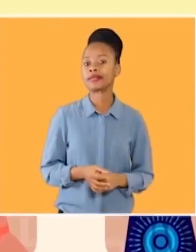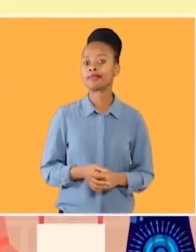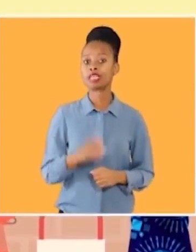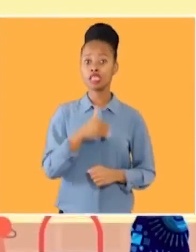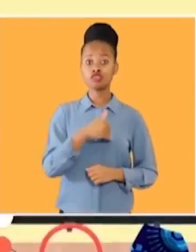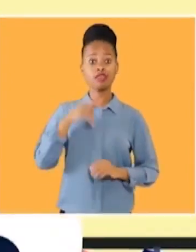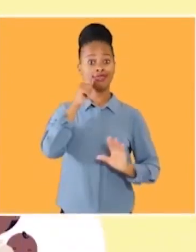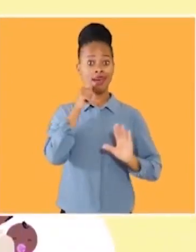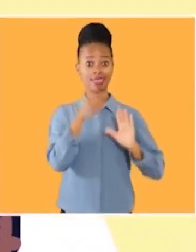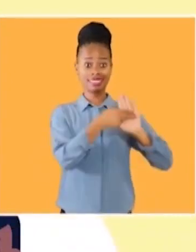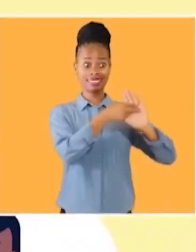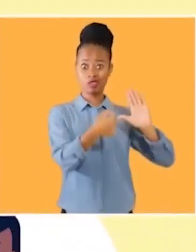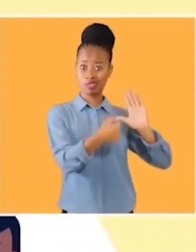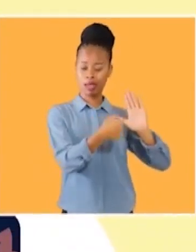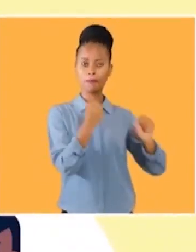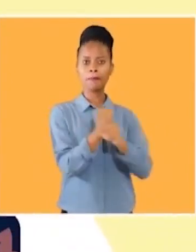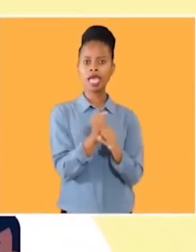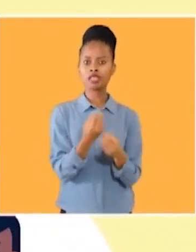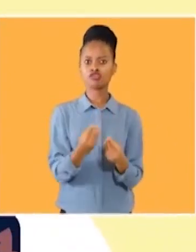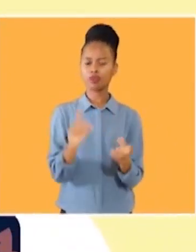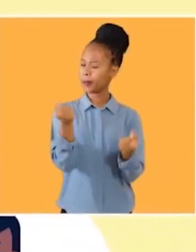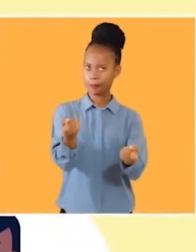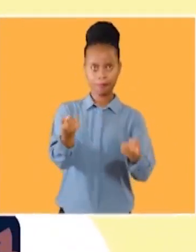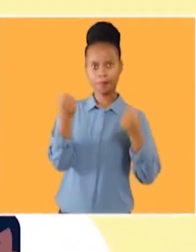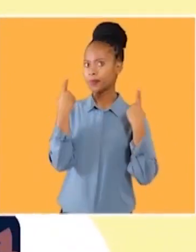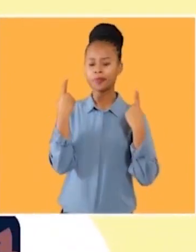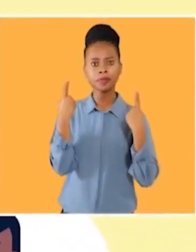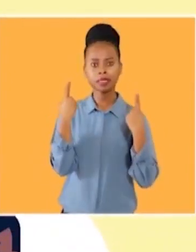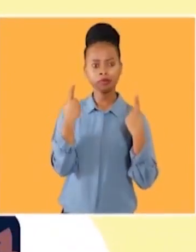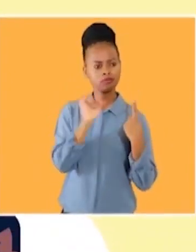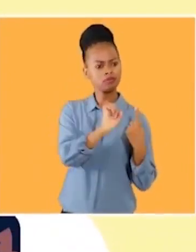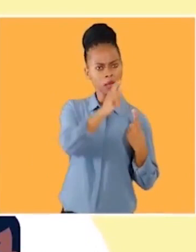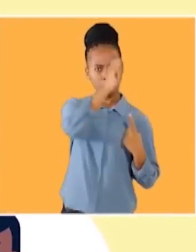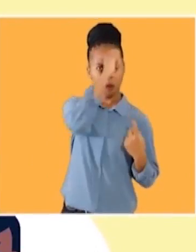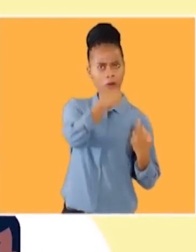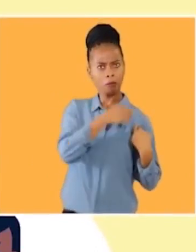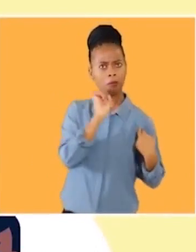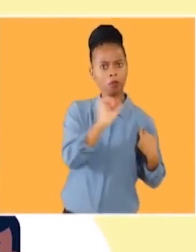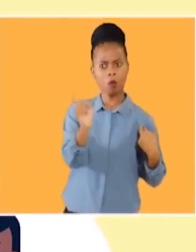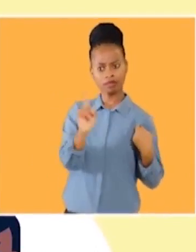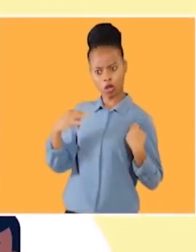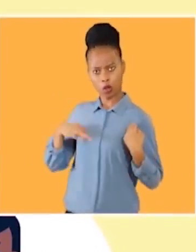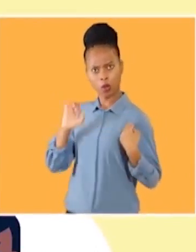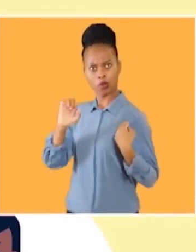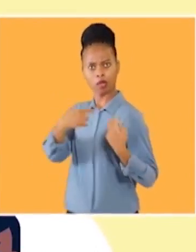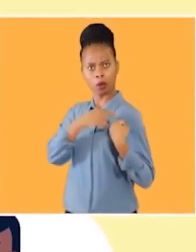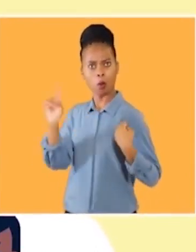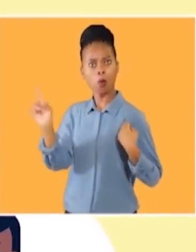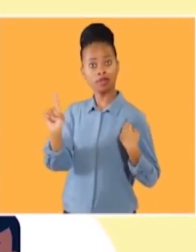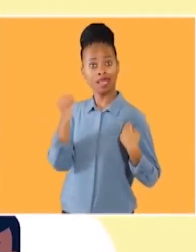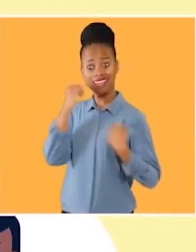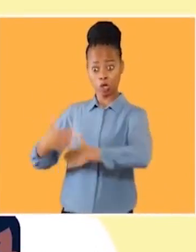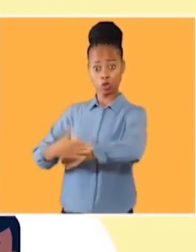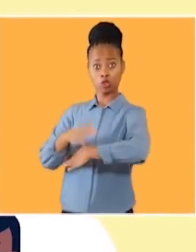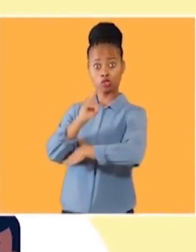stereotyped play materials may also influence learners' understanding of different gender roles. If dolls are only for